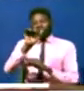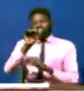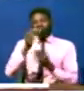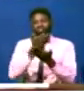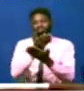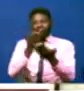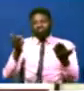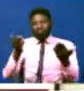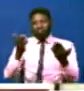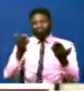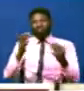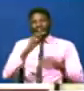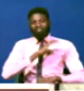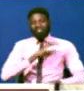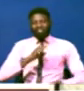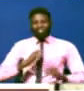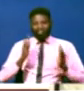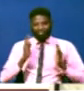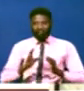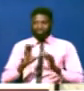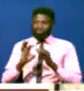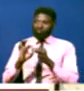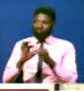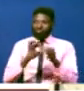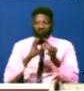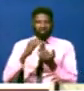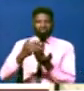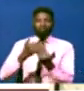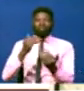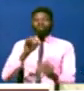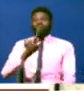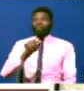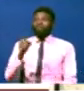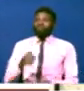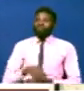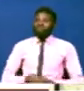kuwajali wengine. We live in a world that is full of